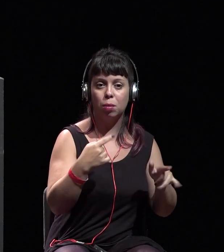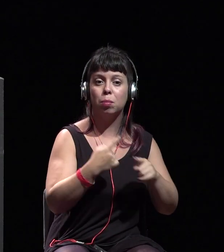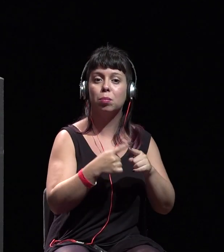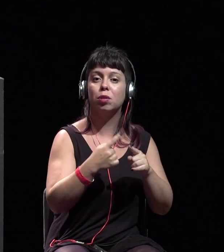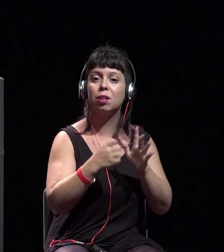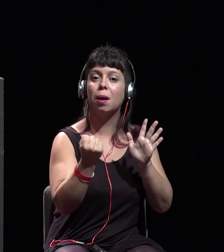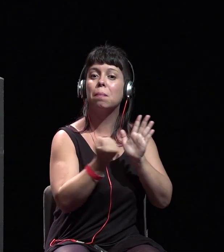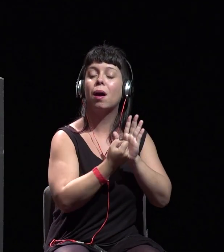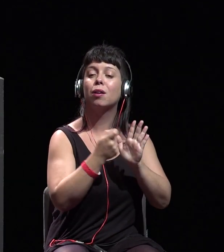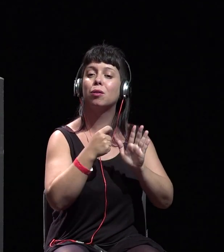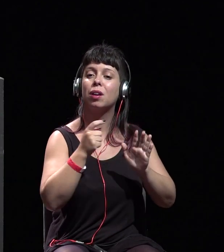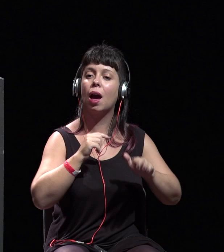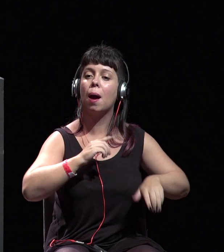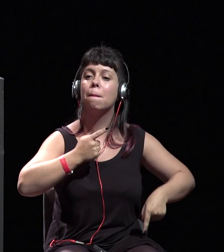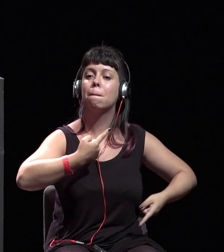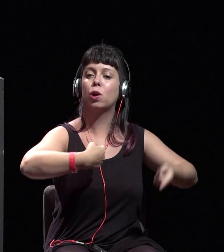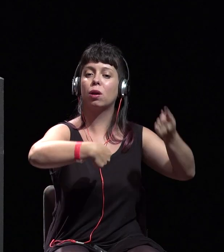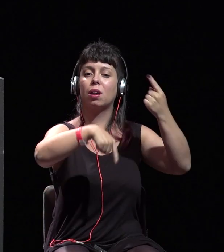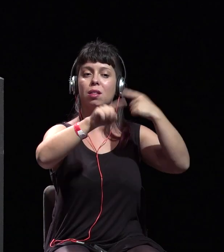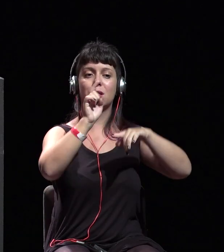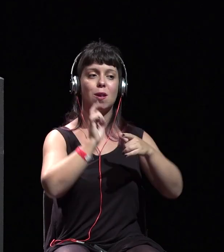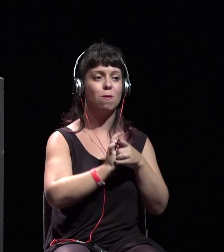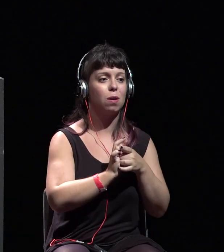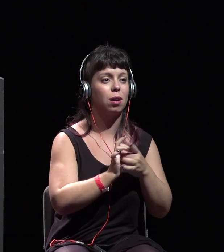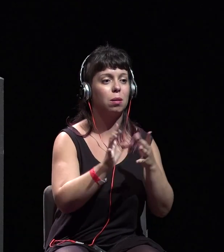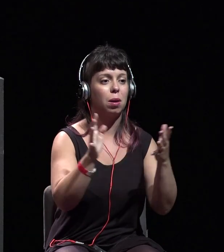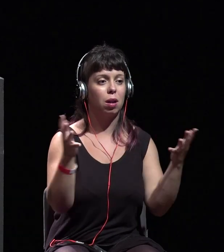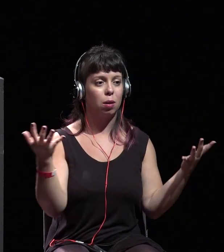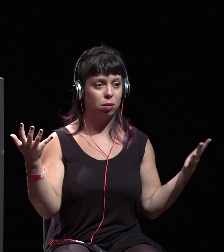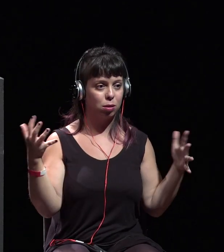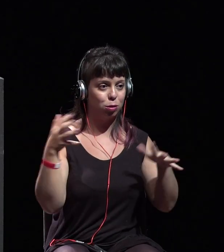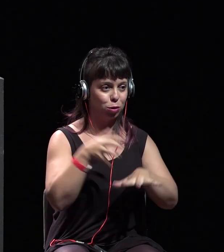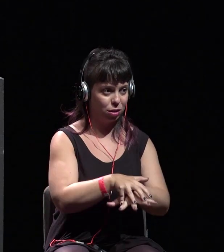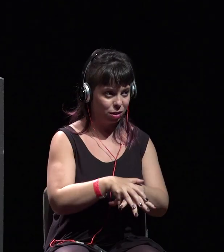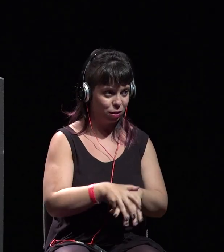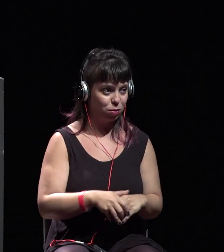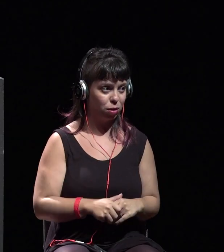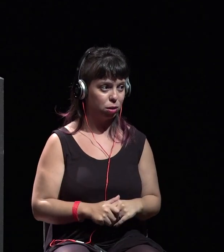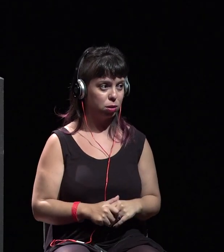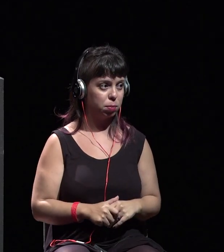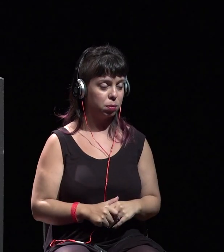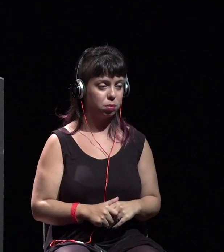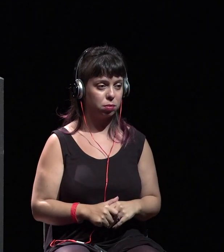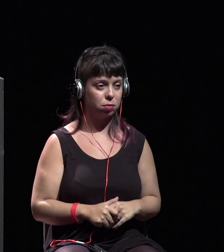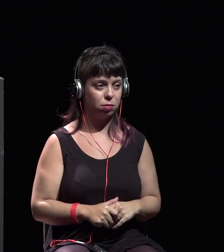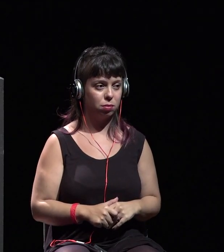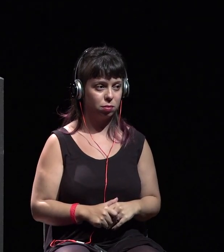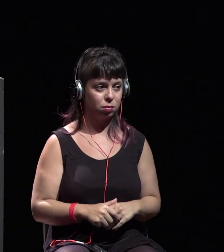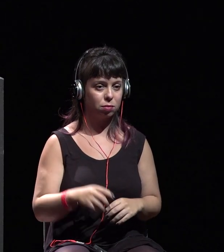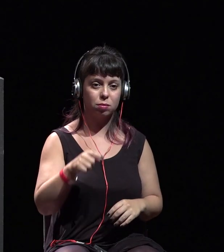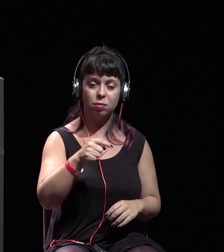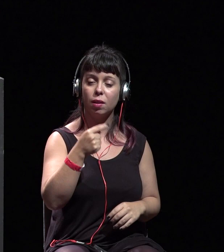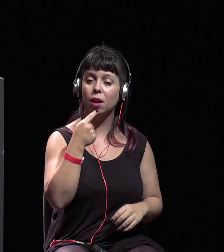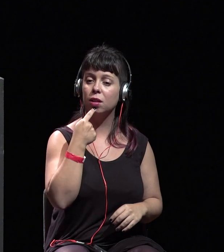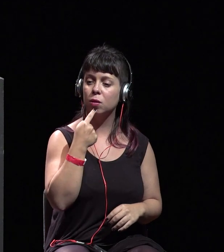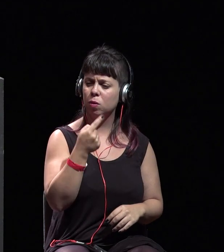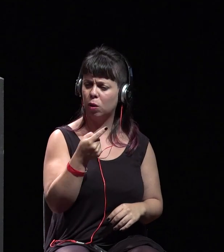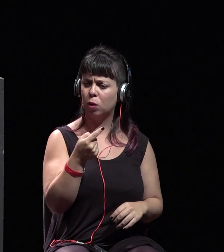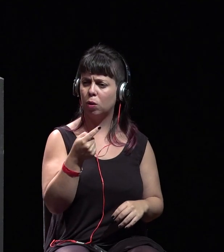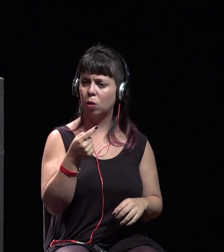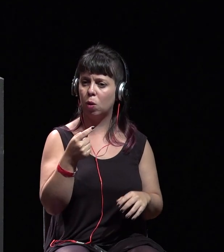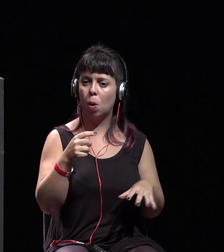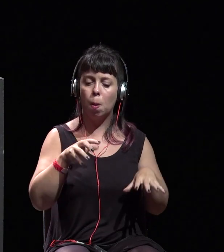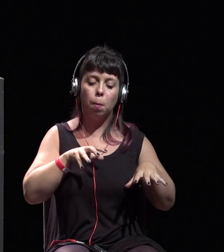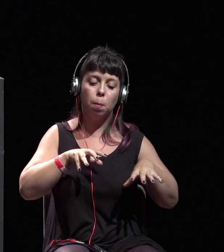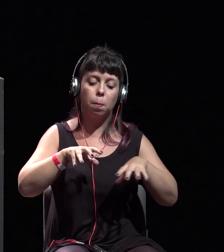our movements and struggles. When we protest ongoing displacement and dispossession on our street corners, not many people take notice. However, when we